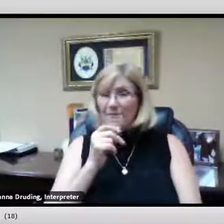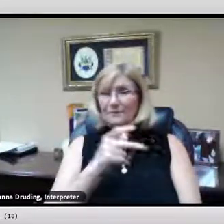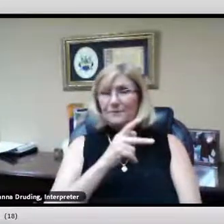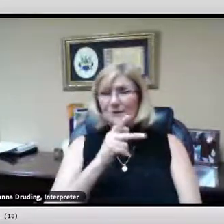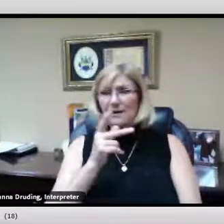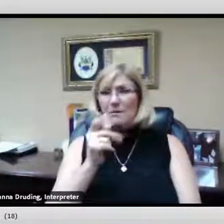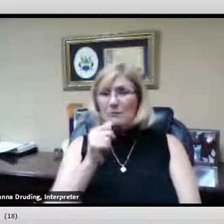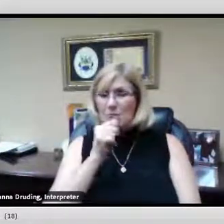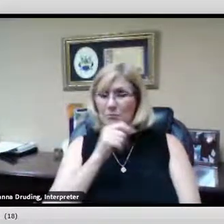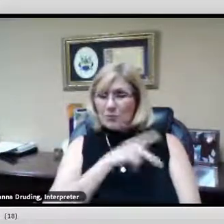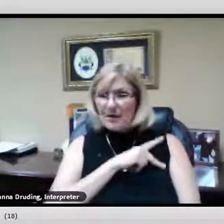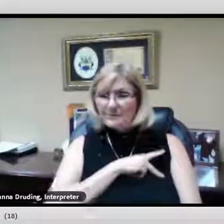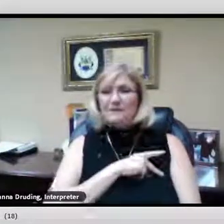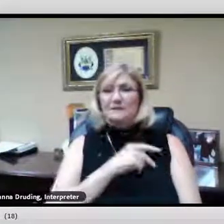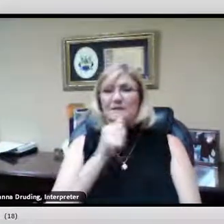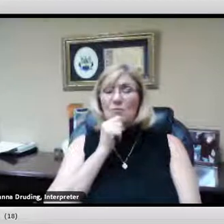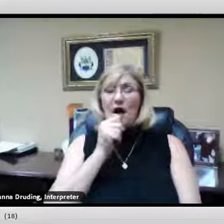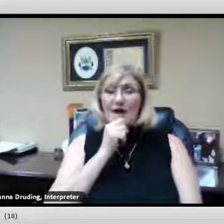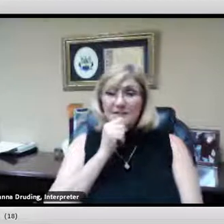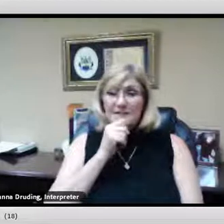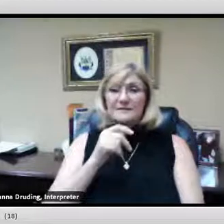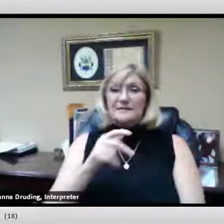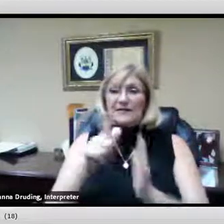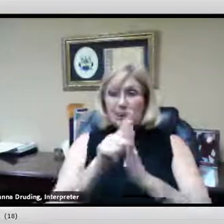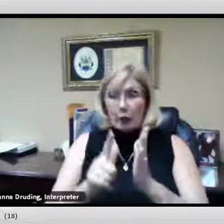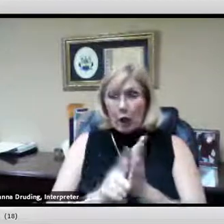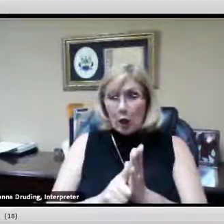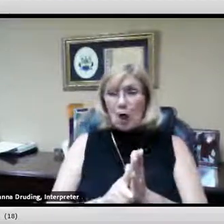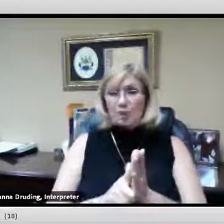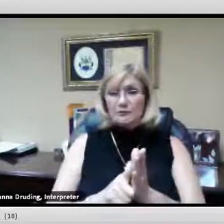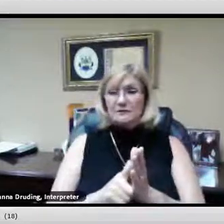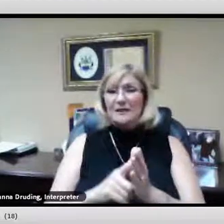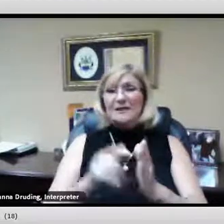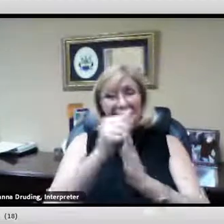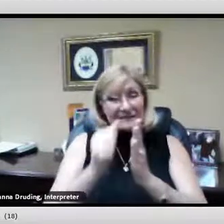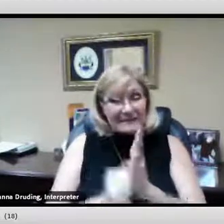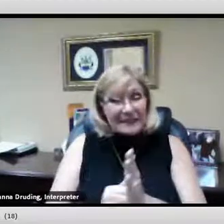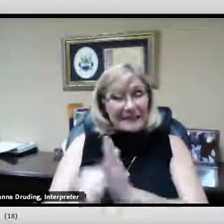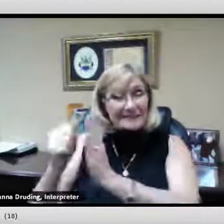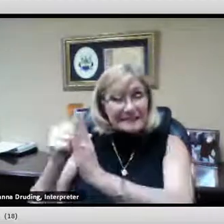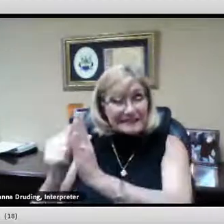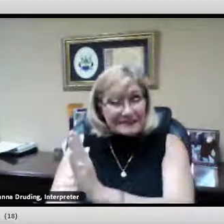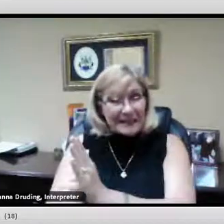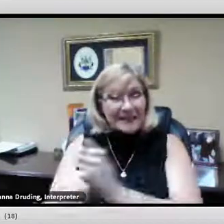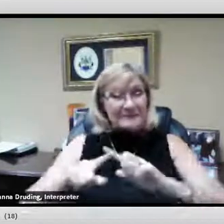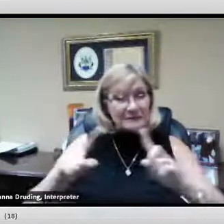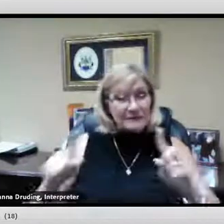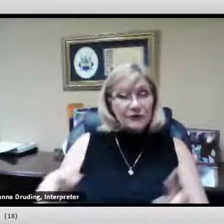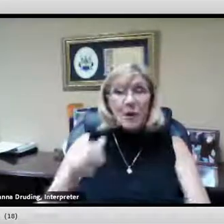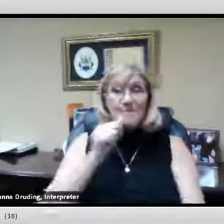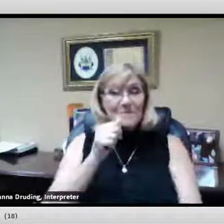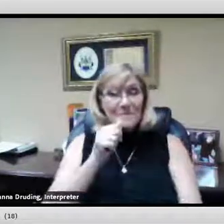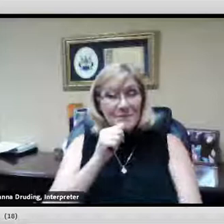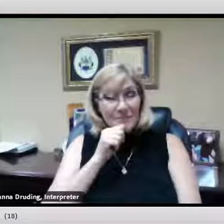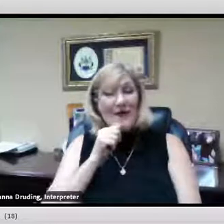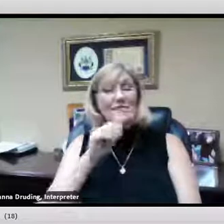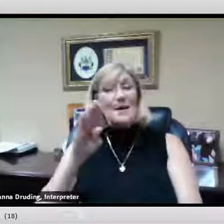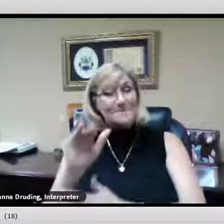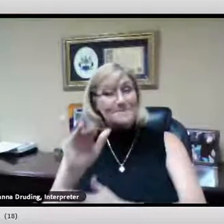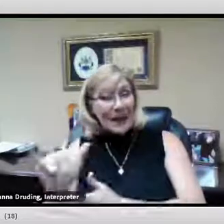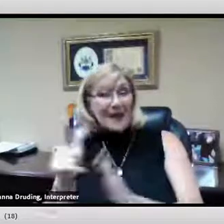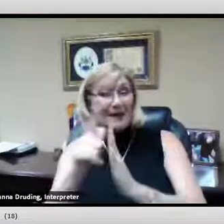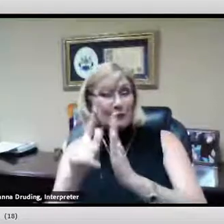Michigan, patron information, circulation information is considered private by law. We are not allowed